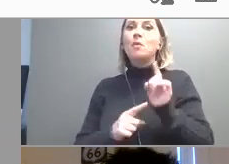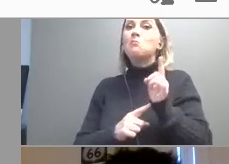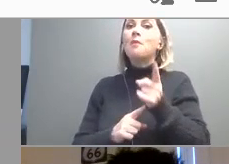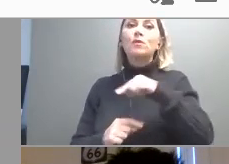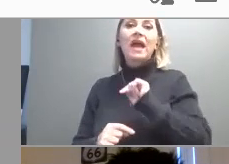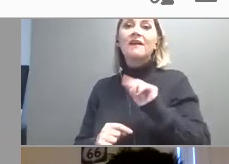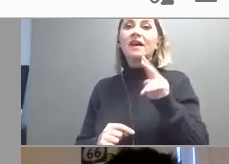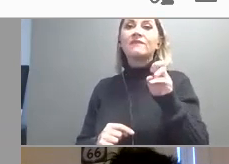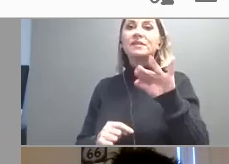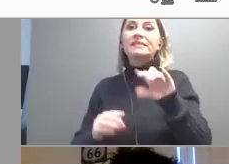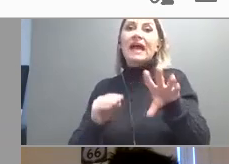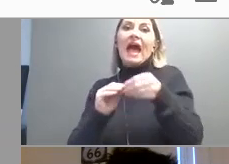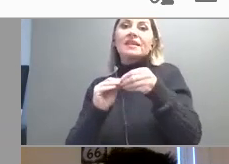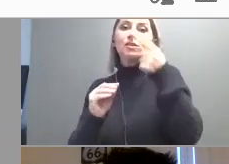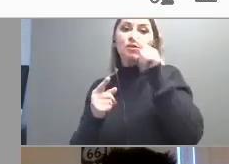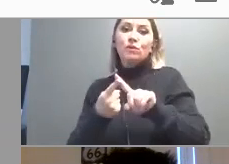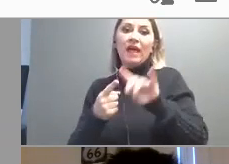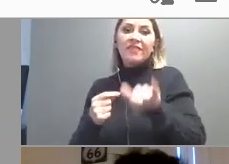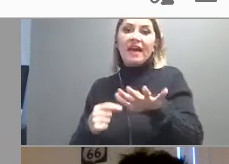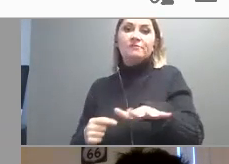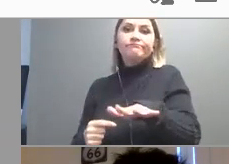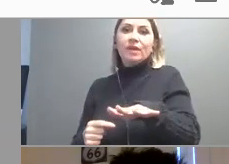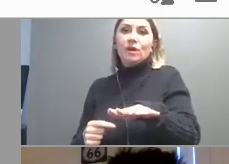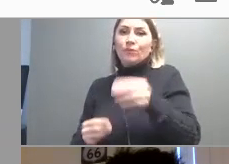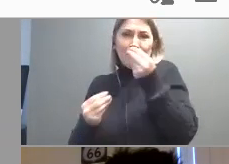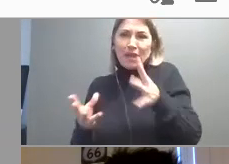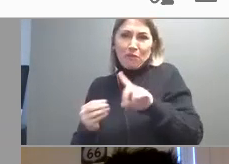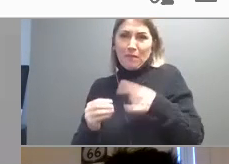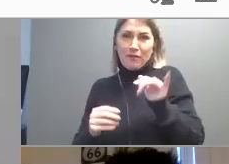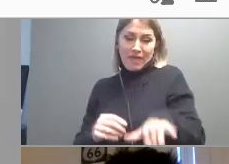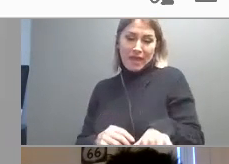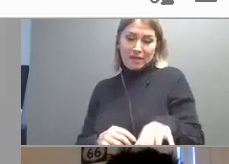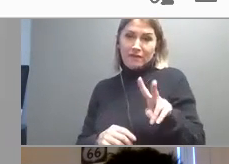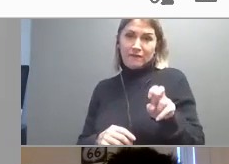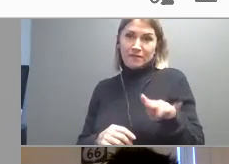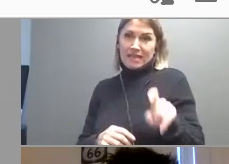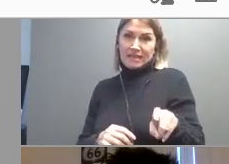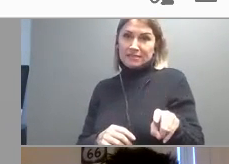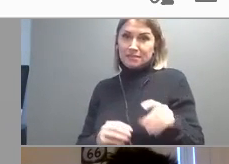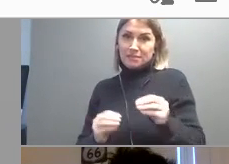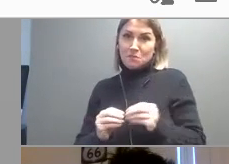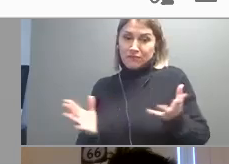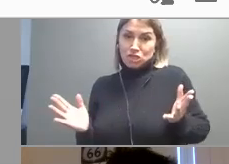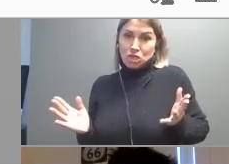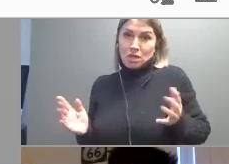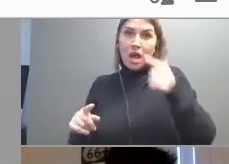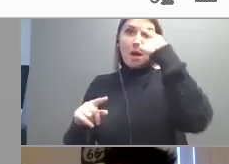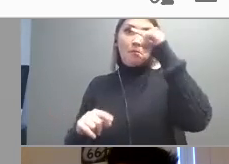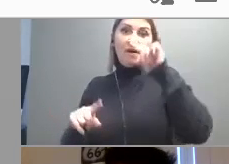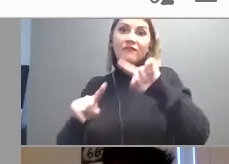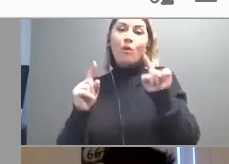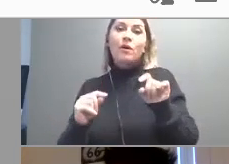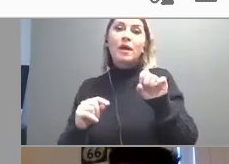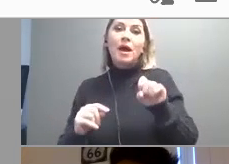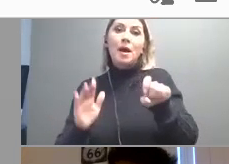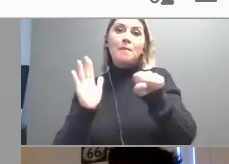is added to this known region, we do not care about this vertex anymore. But for Bellman-Ford, that allows us to